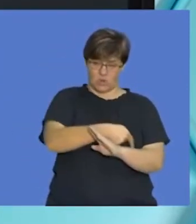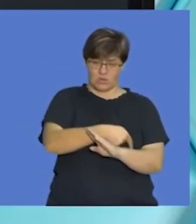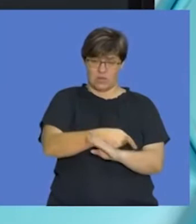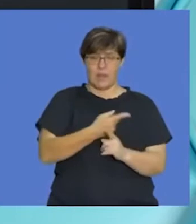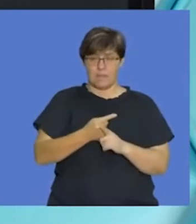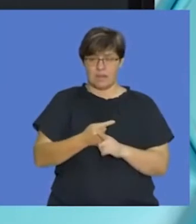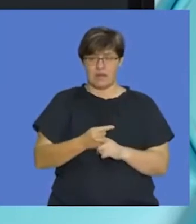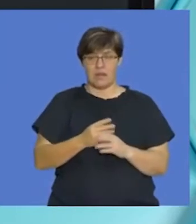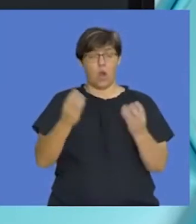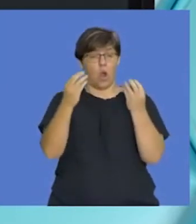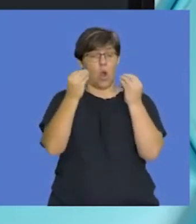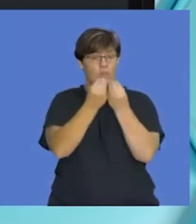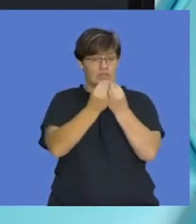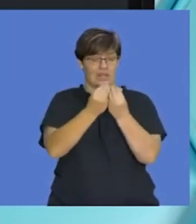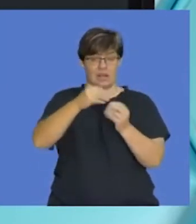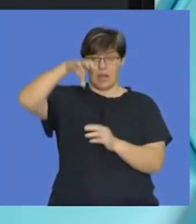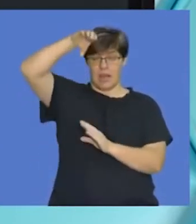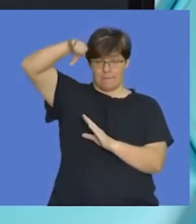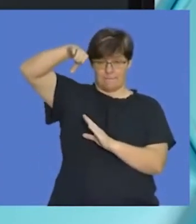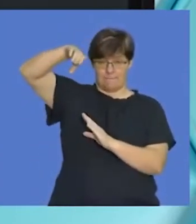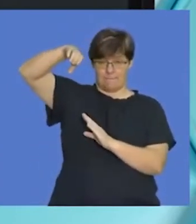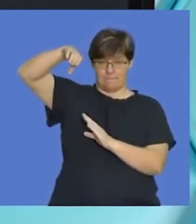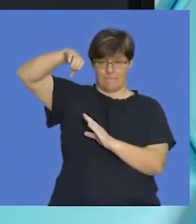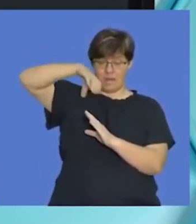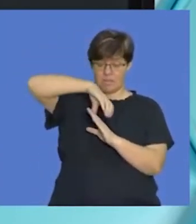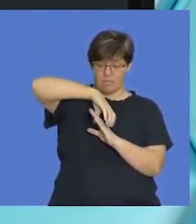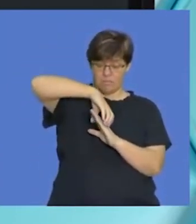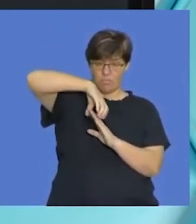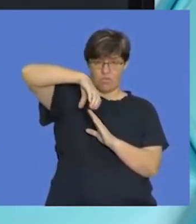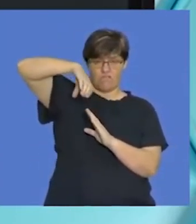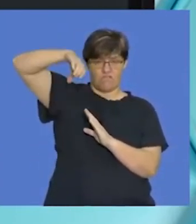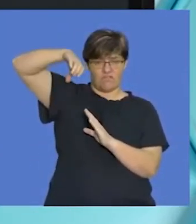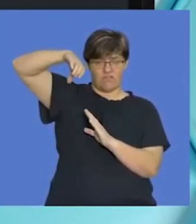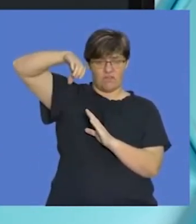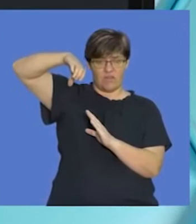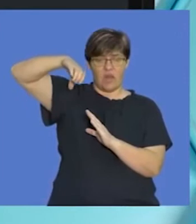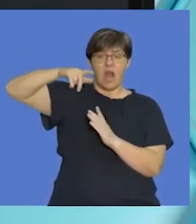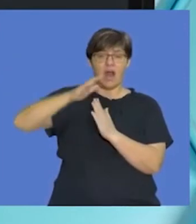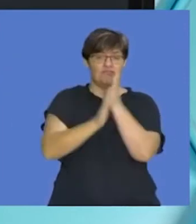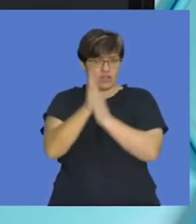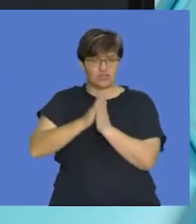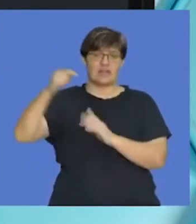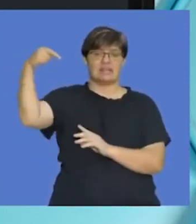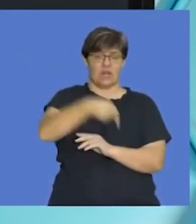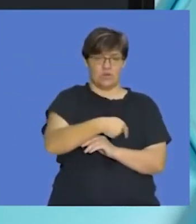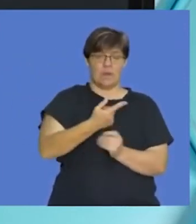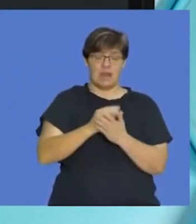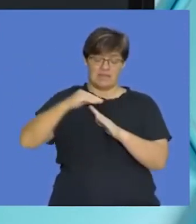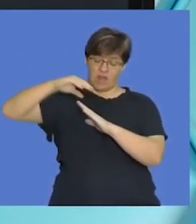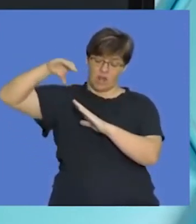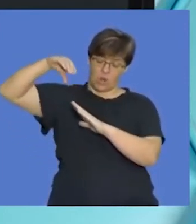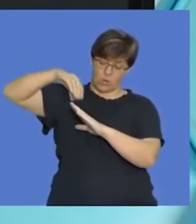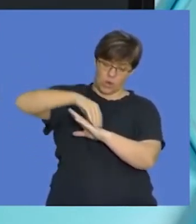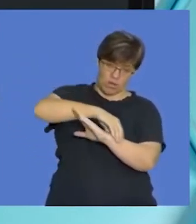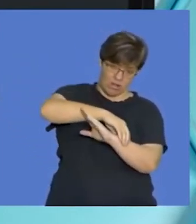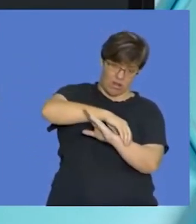act down the slope. If I'm pulling an object up the slope and it's moving up, friction has to act down. If I'm